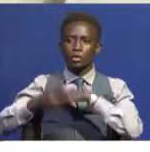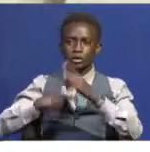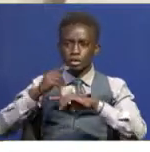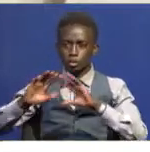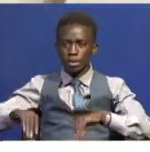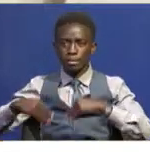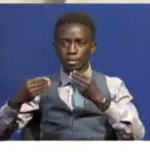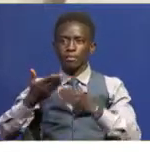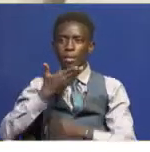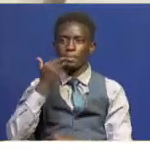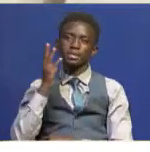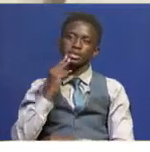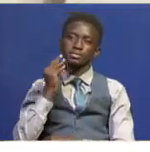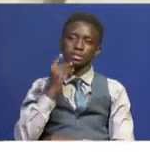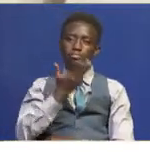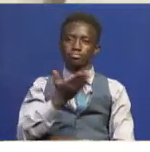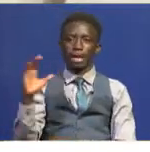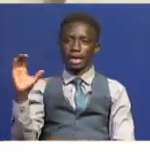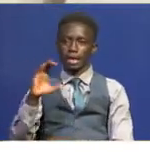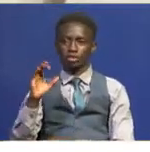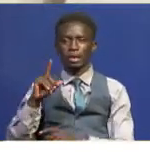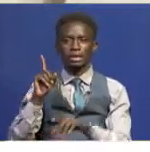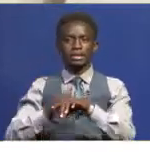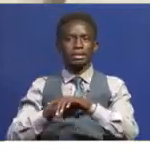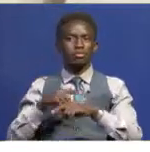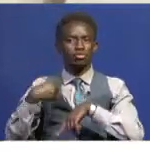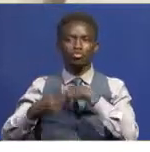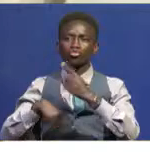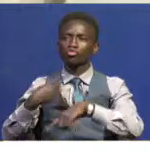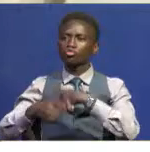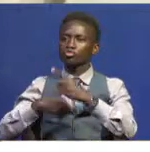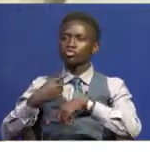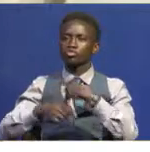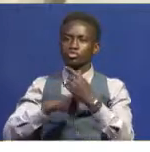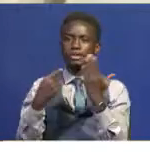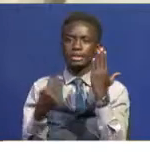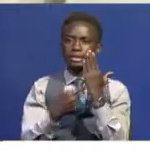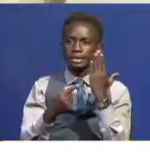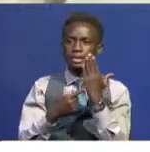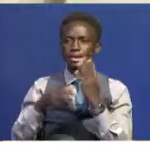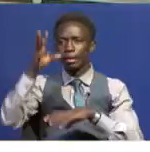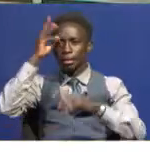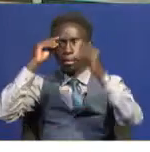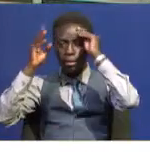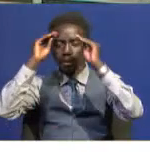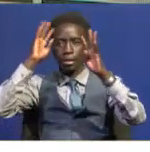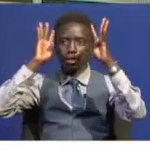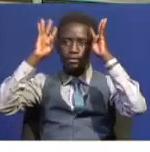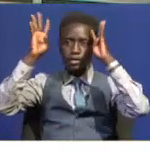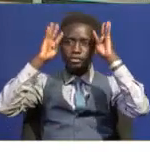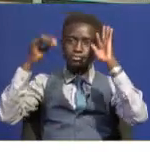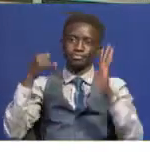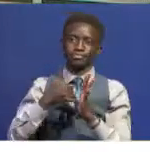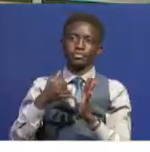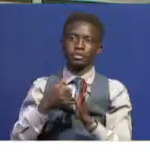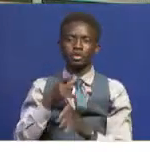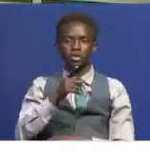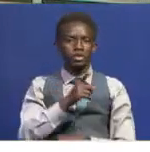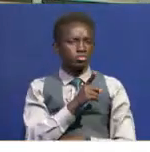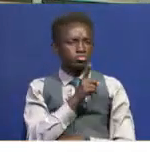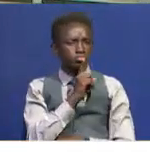each of our users mm-hmm. as we continue progressing on in regards to technology and innovation. And you've mentioned something on